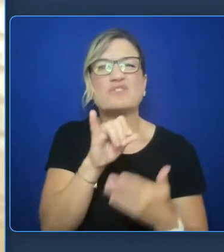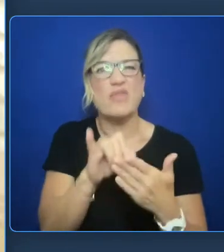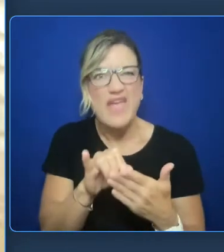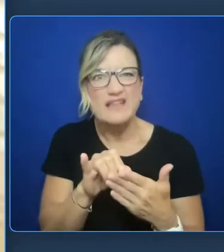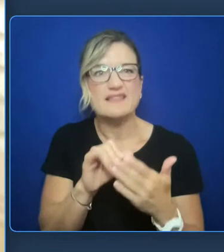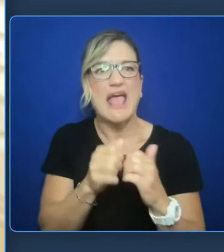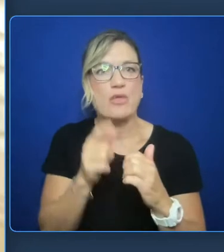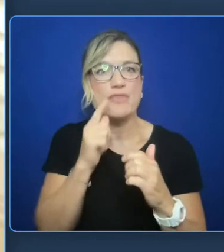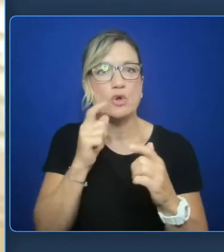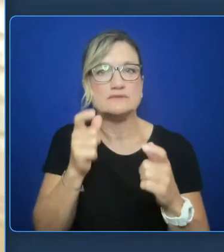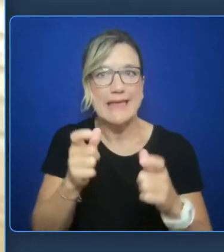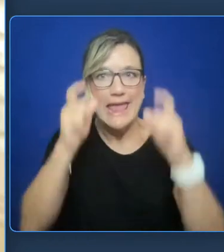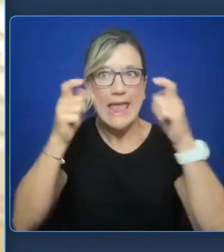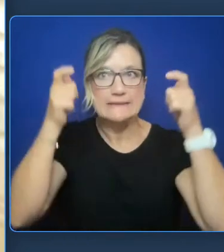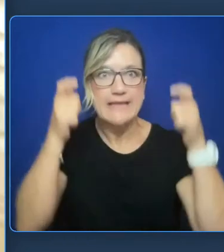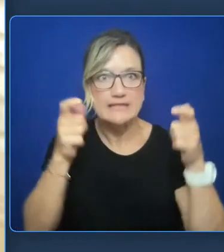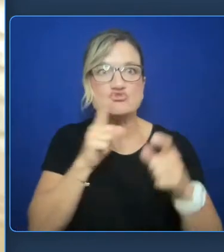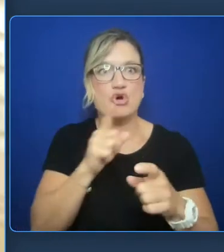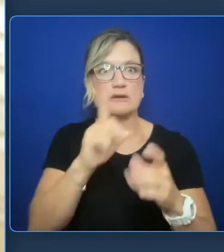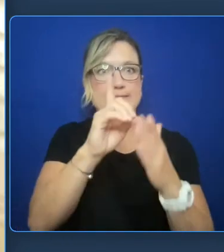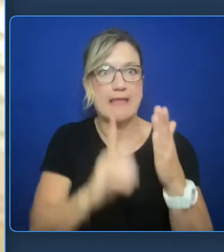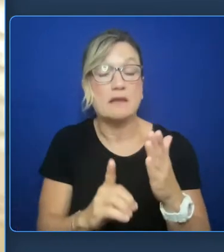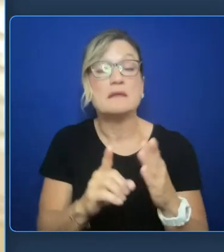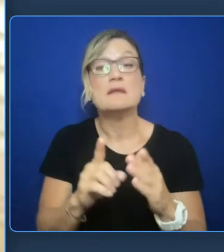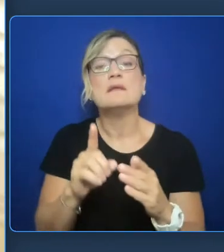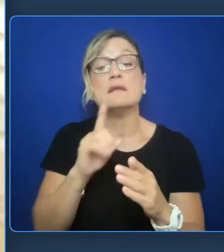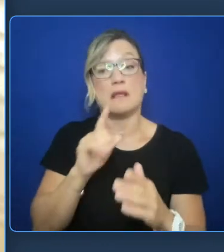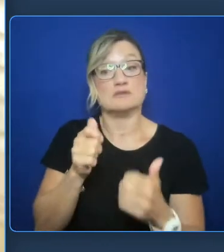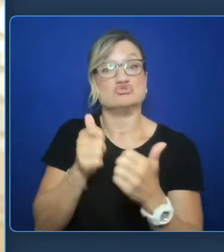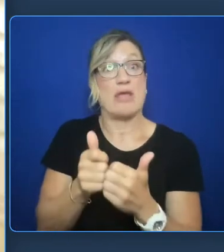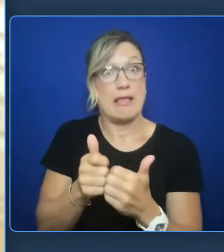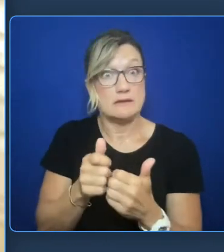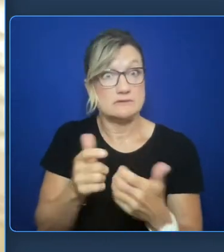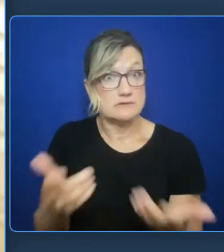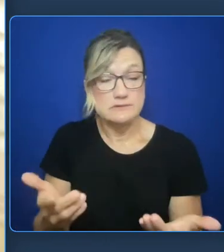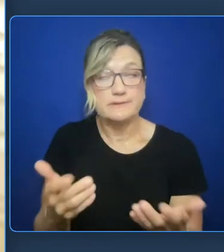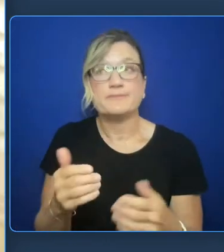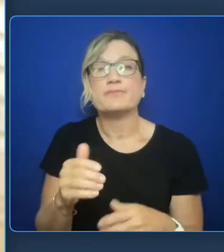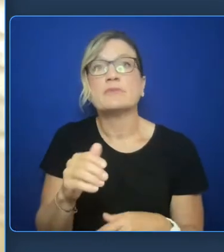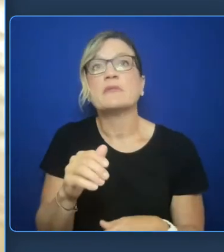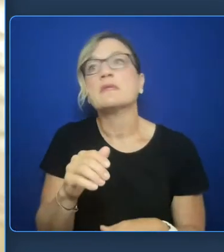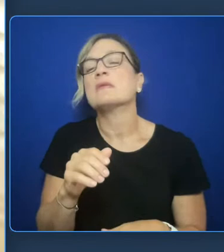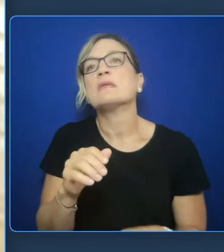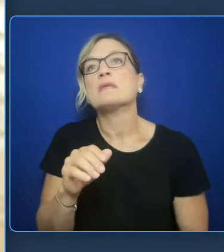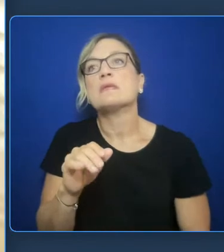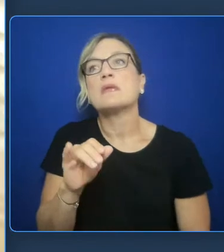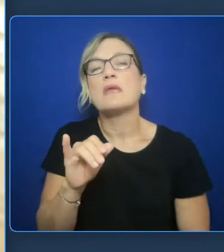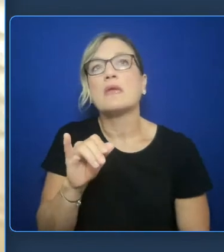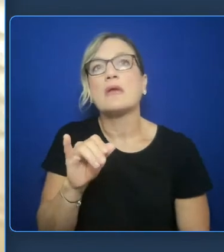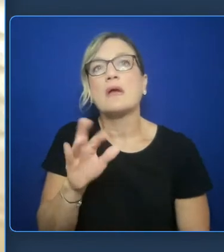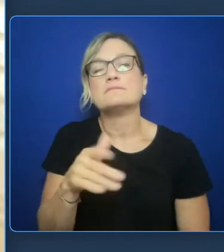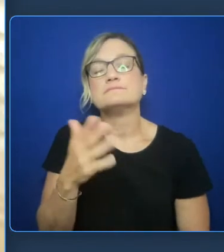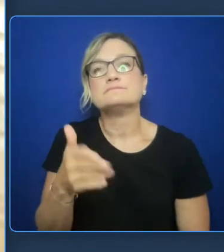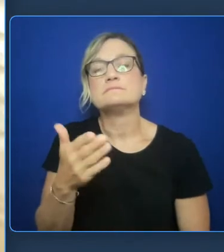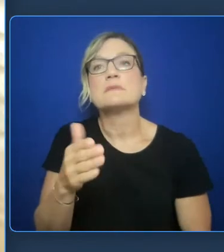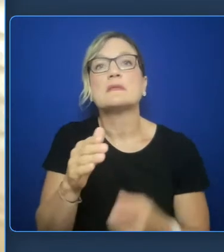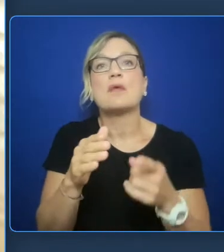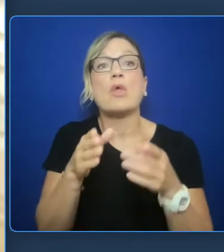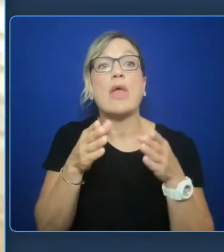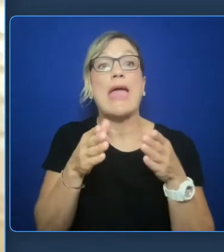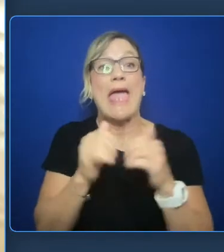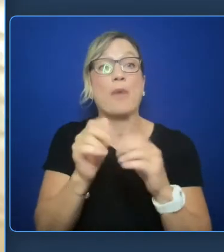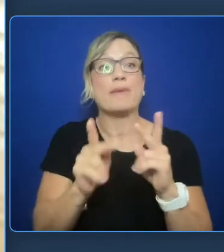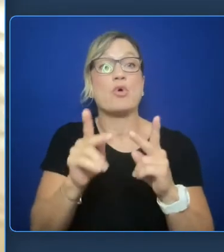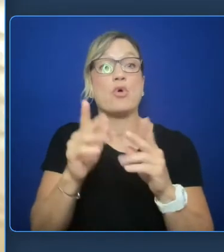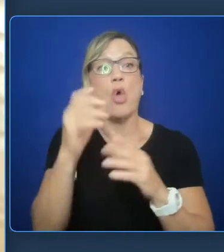that those, the headsets are designed to do that. The challenge really is that, that the way people hold